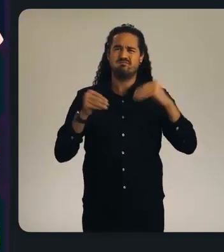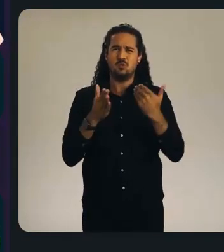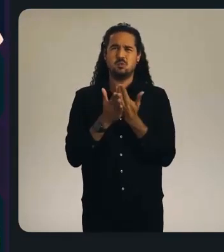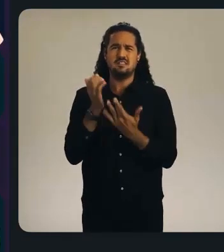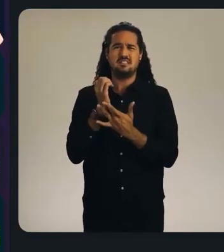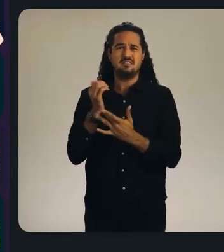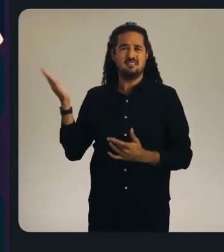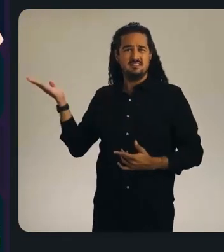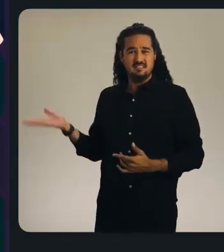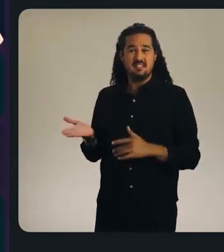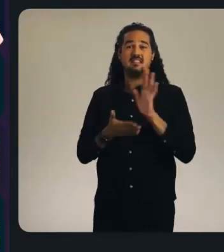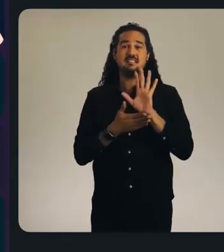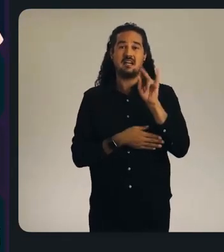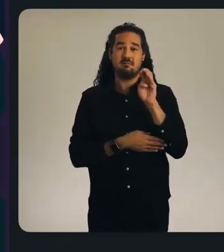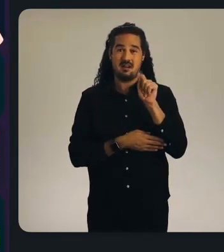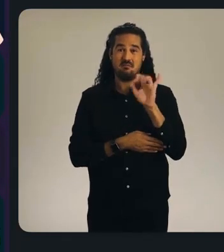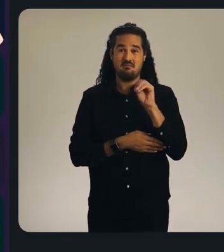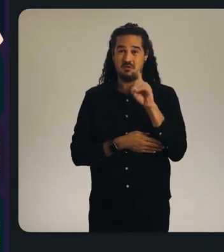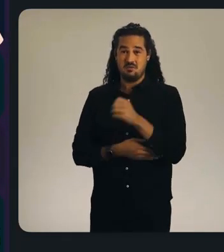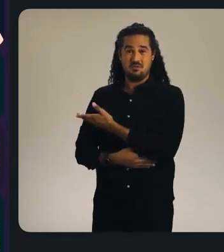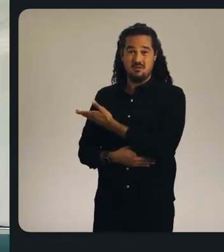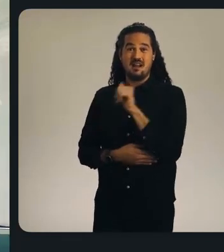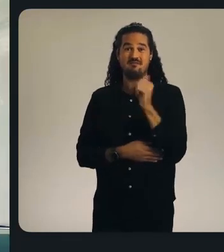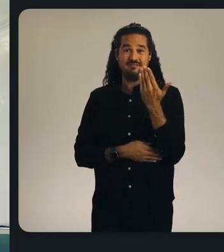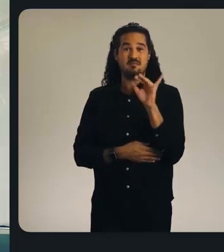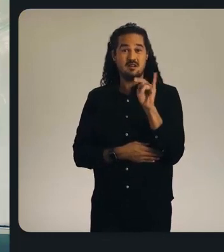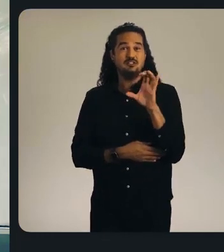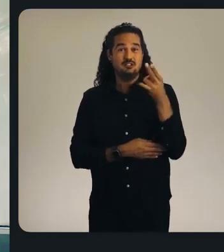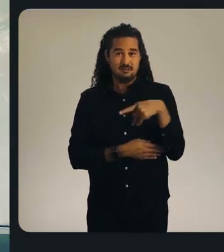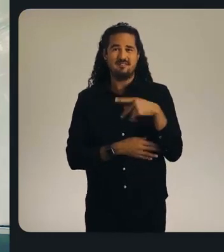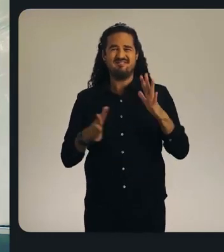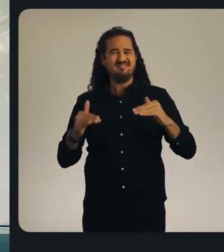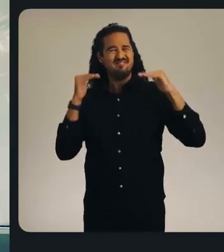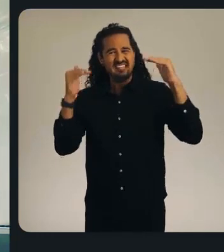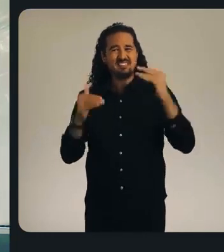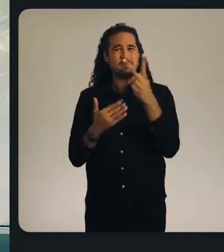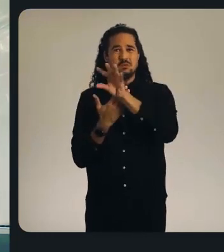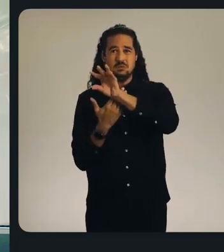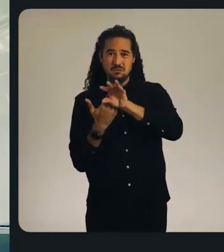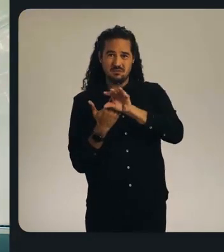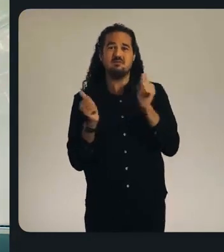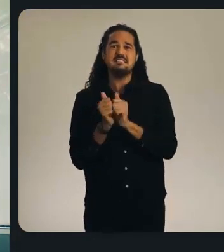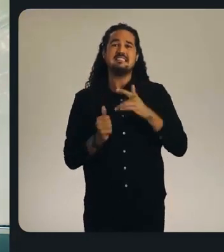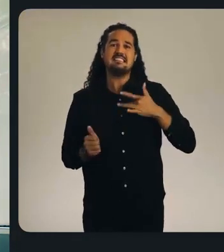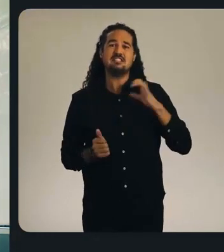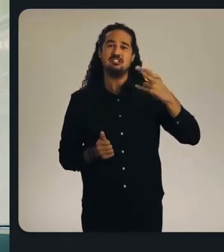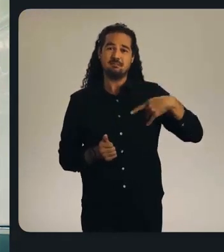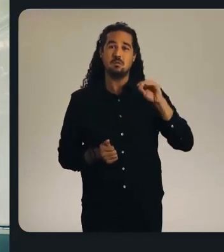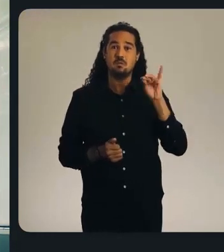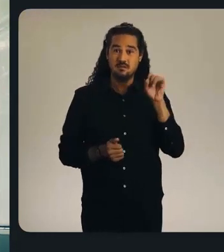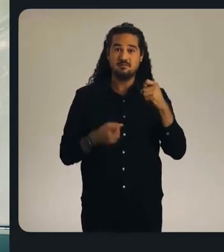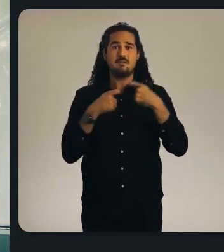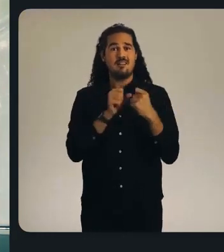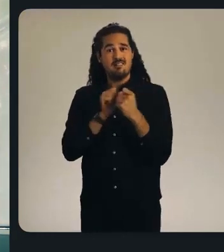including cinematic mode, A15 Bionic that's faster than the competition, our most advanced dual camera system with sensor shift OAS, longer battery life,